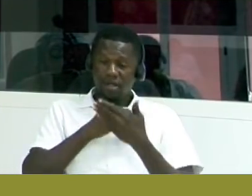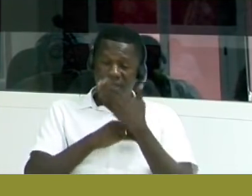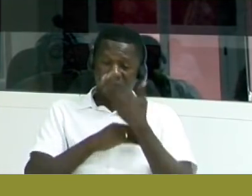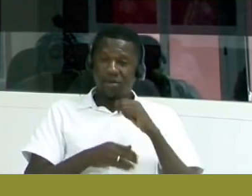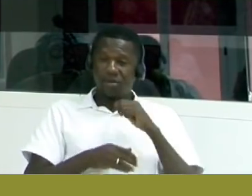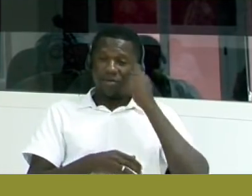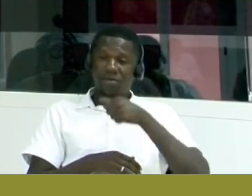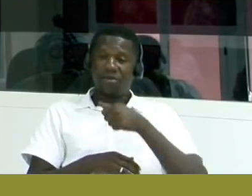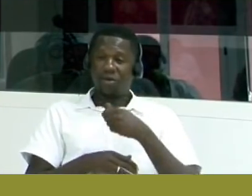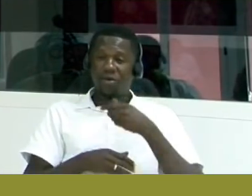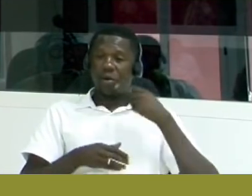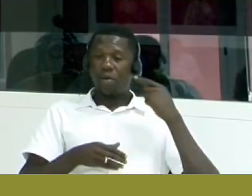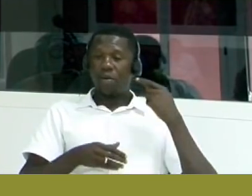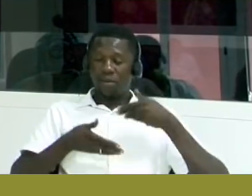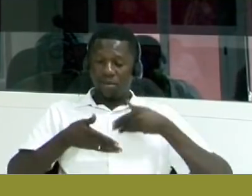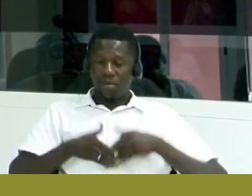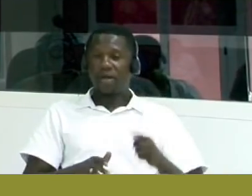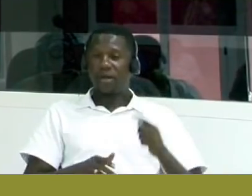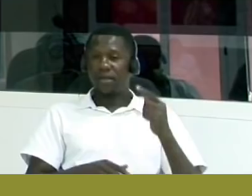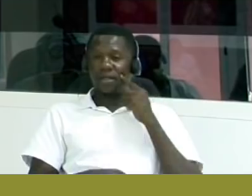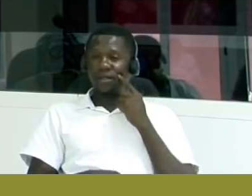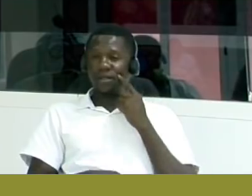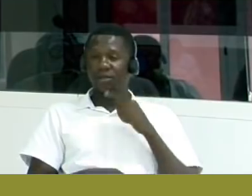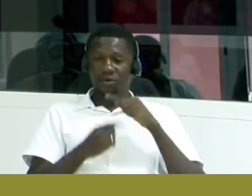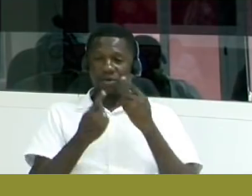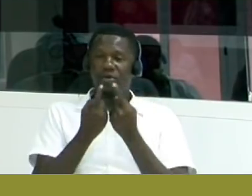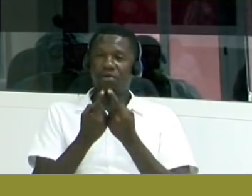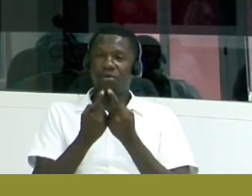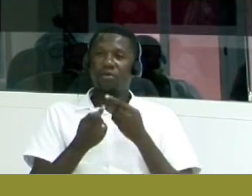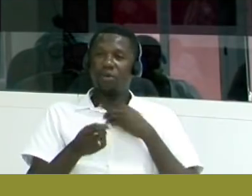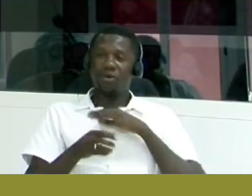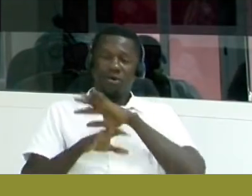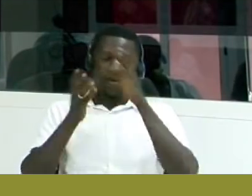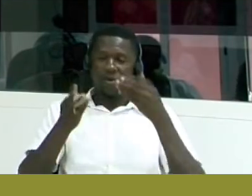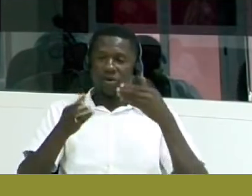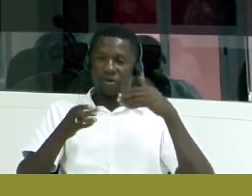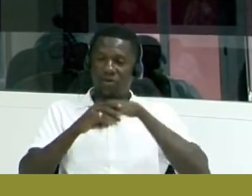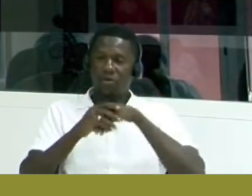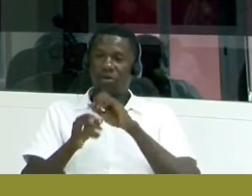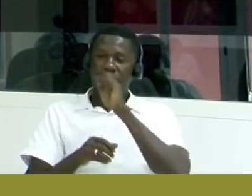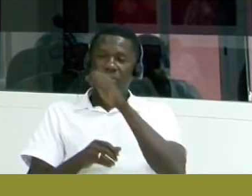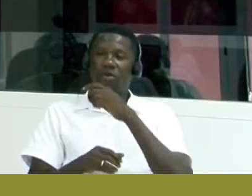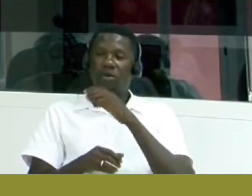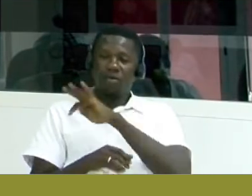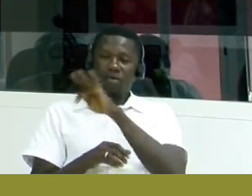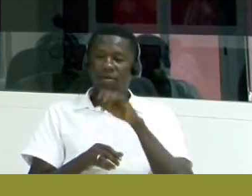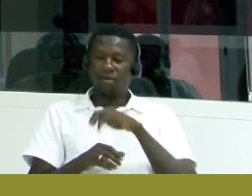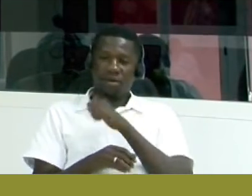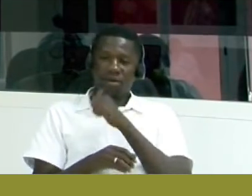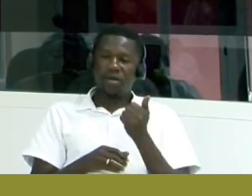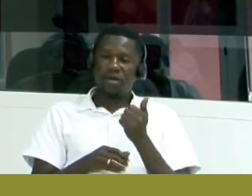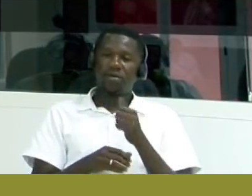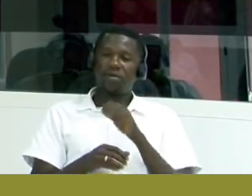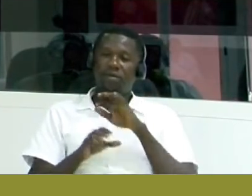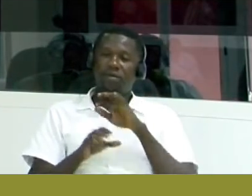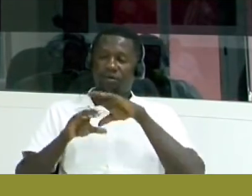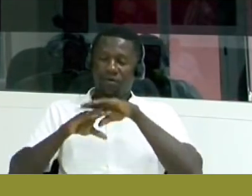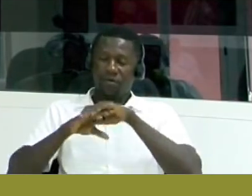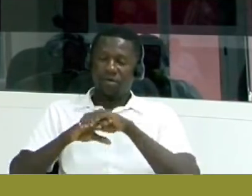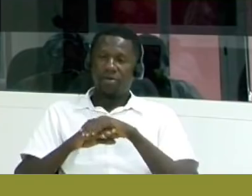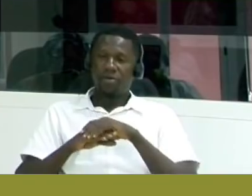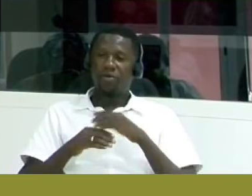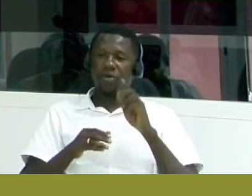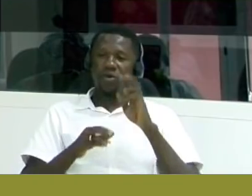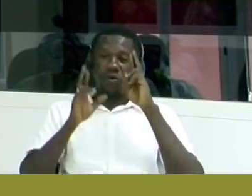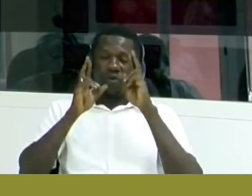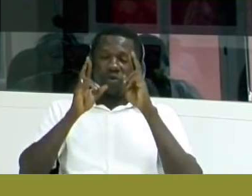birthday, something, but we will be all join your family and friends to wish you a very happy birthday tomorrow. Thank you very much. And